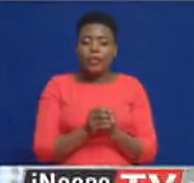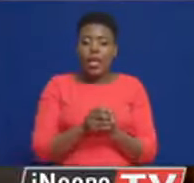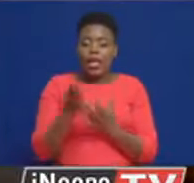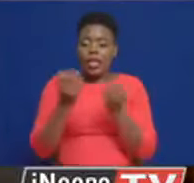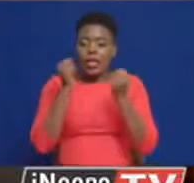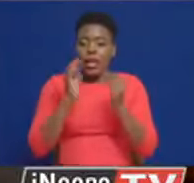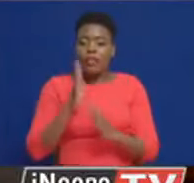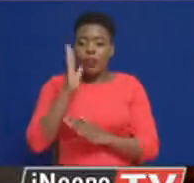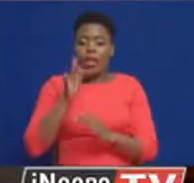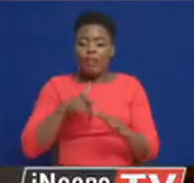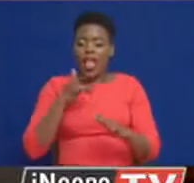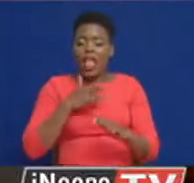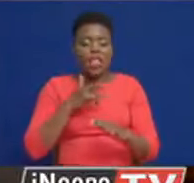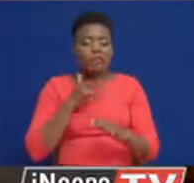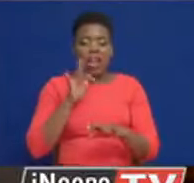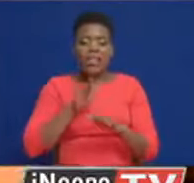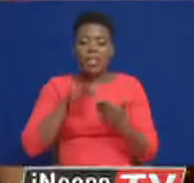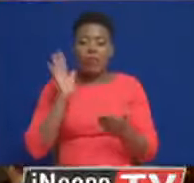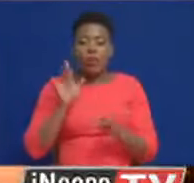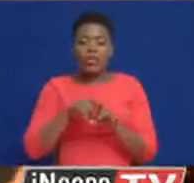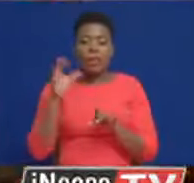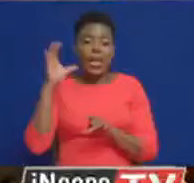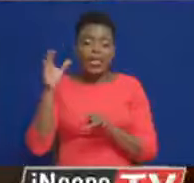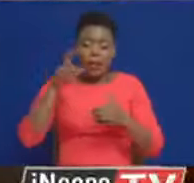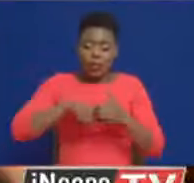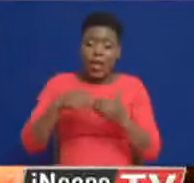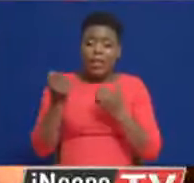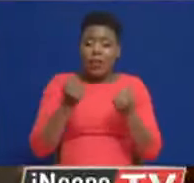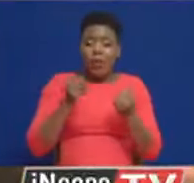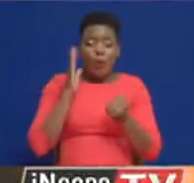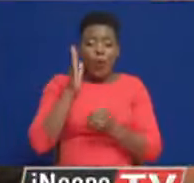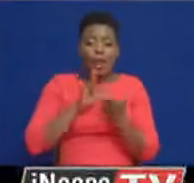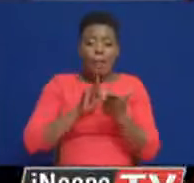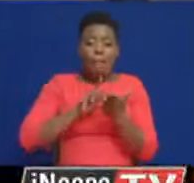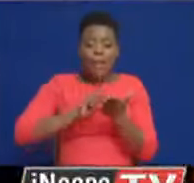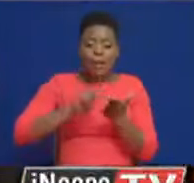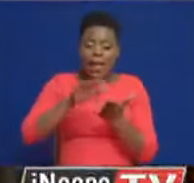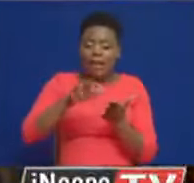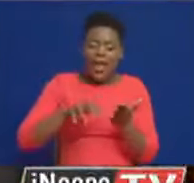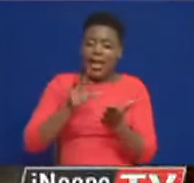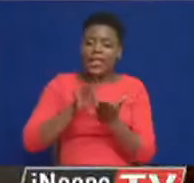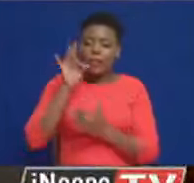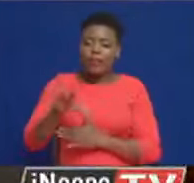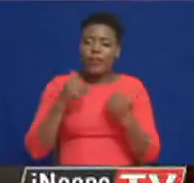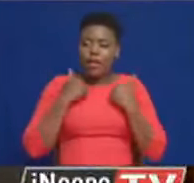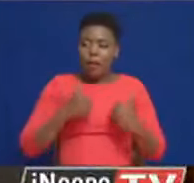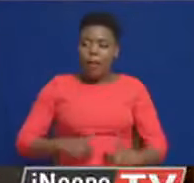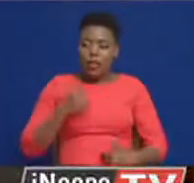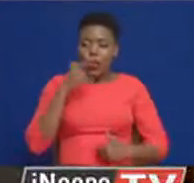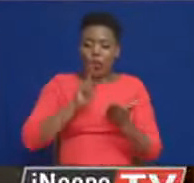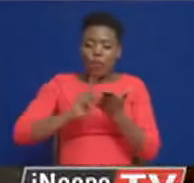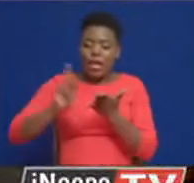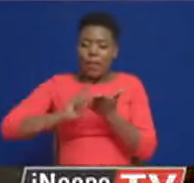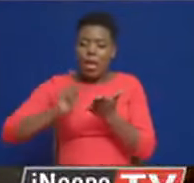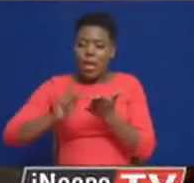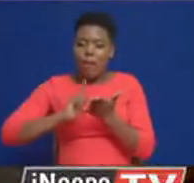passenger. The withholding should be by platform owners who make payment to platform